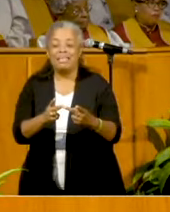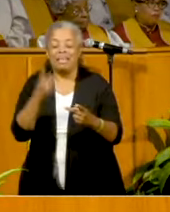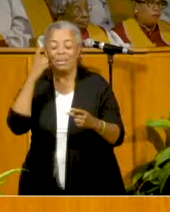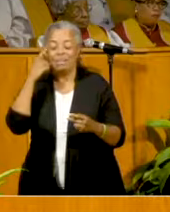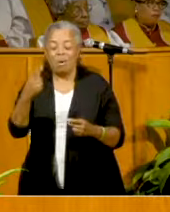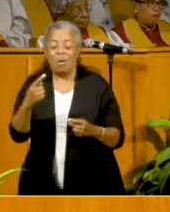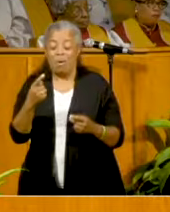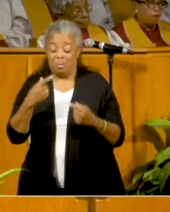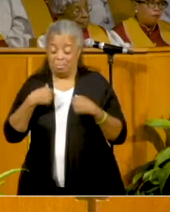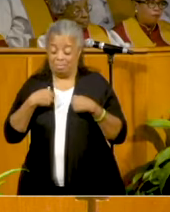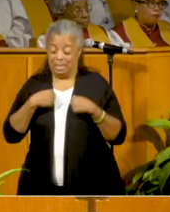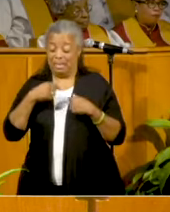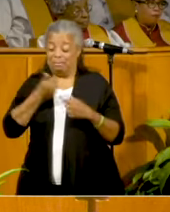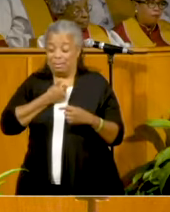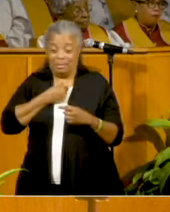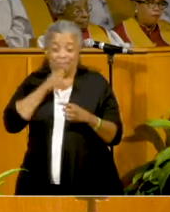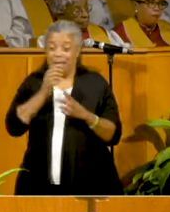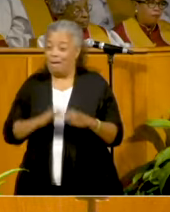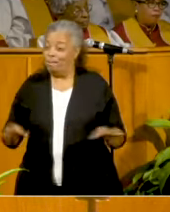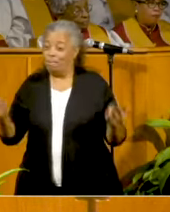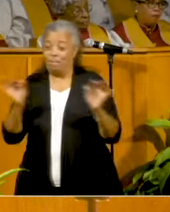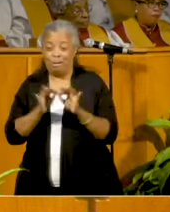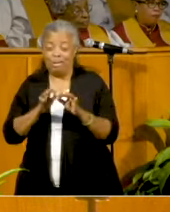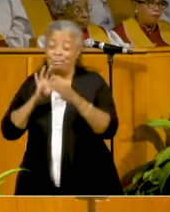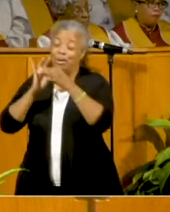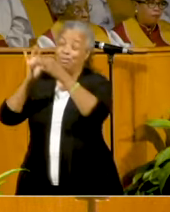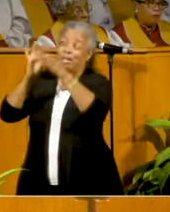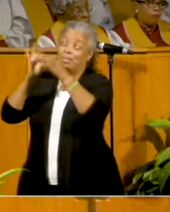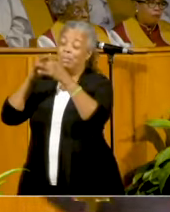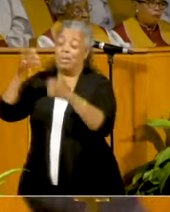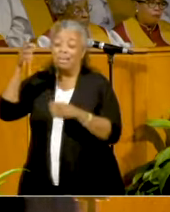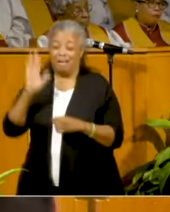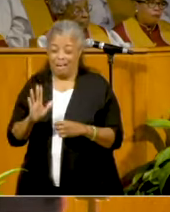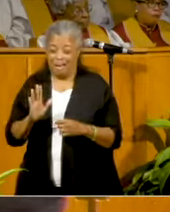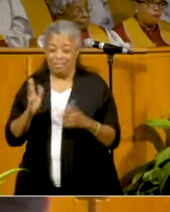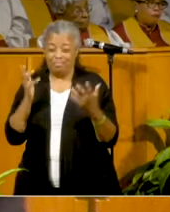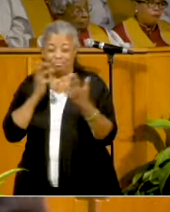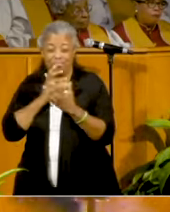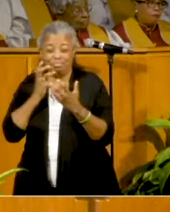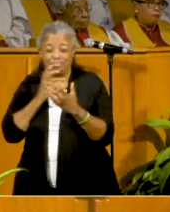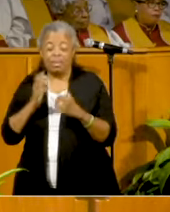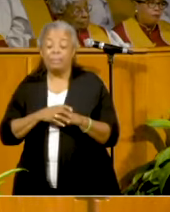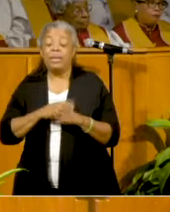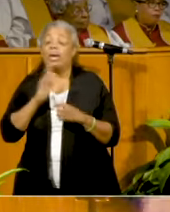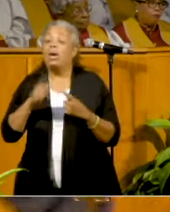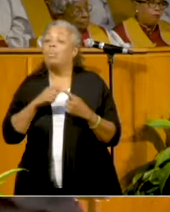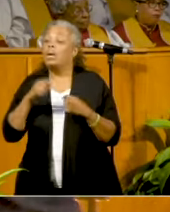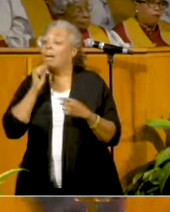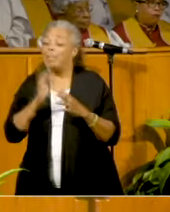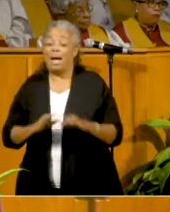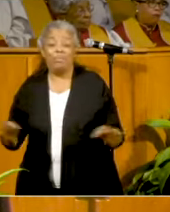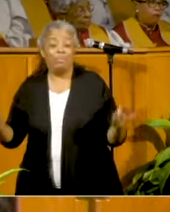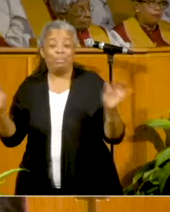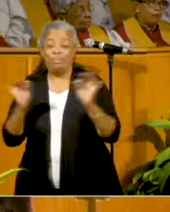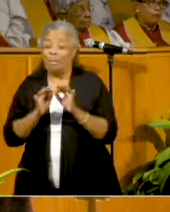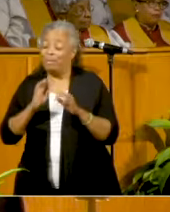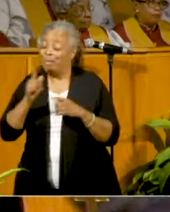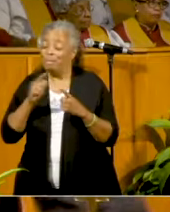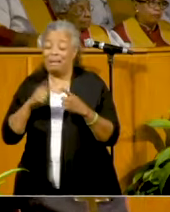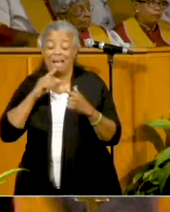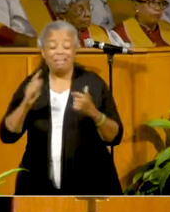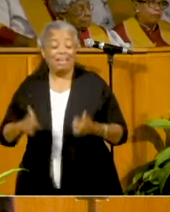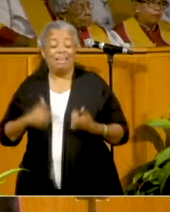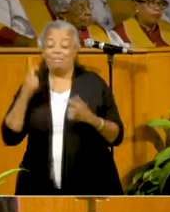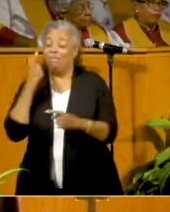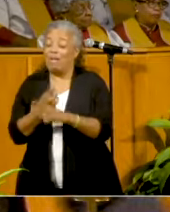for the unworthy to be in relationship with God. That when I'm not worthy, when I haven't